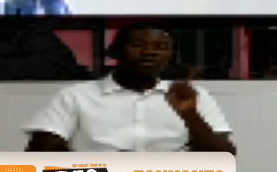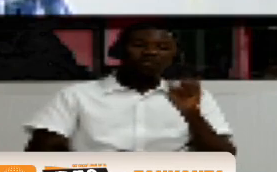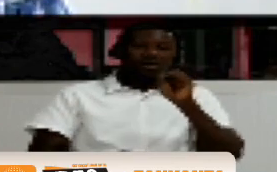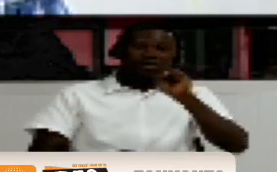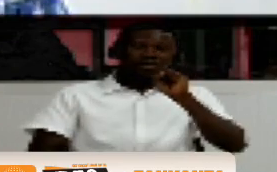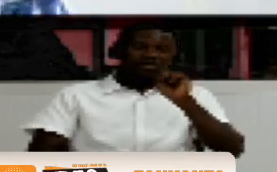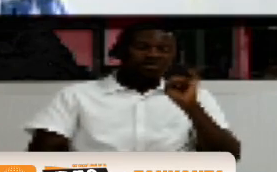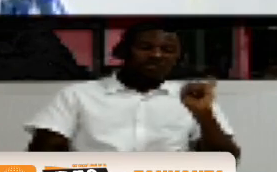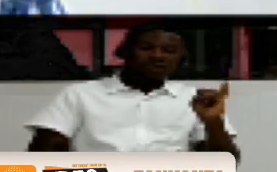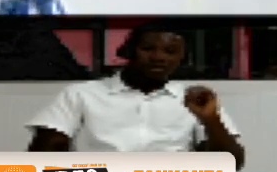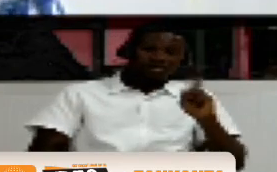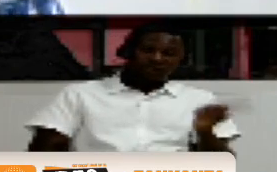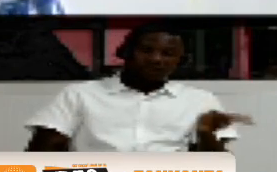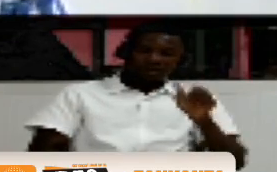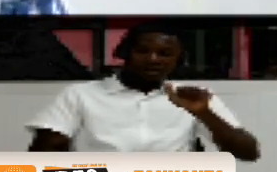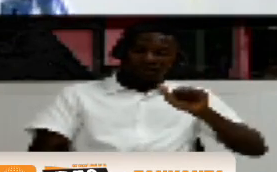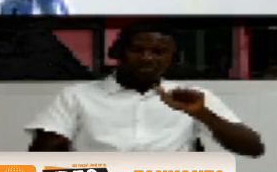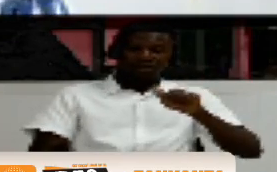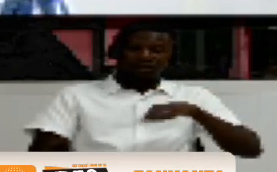will sometimes